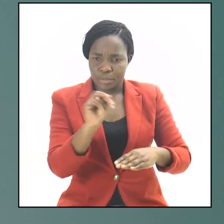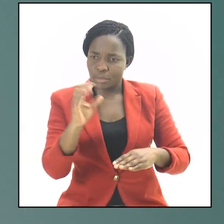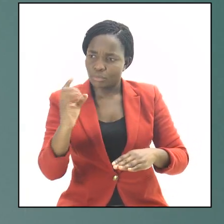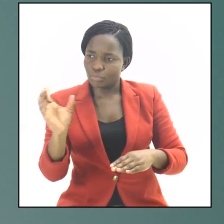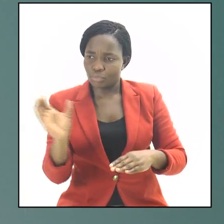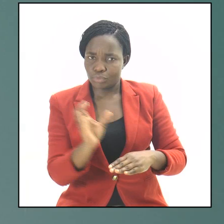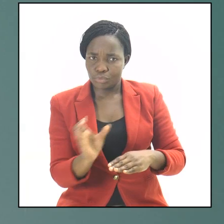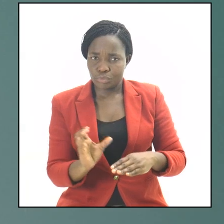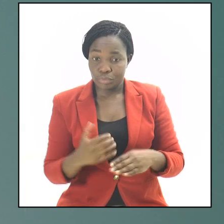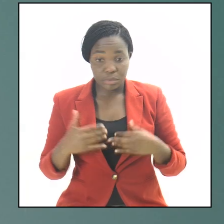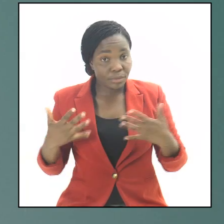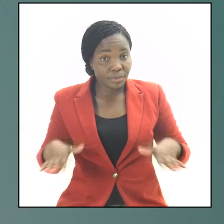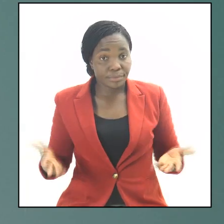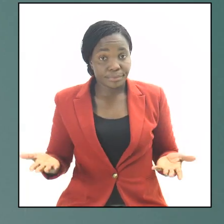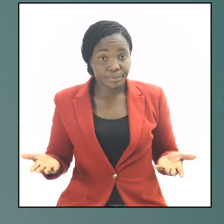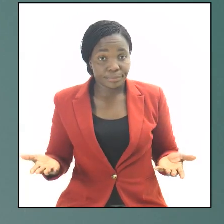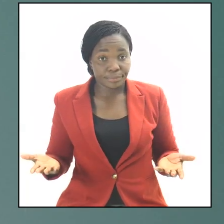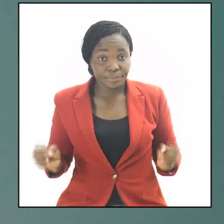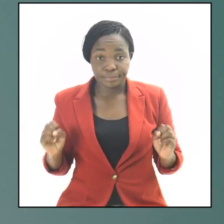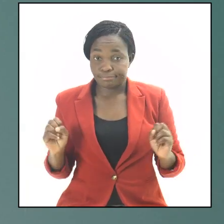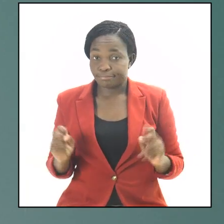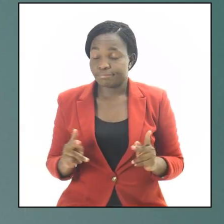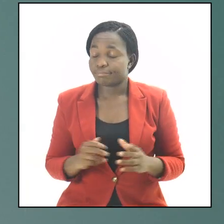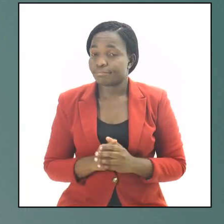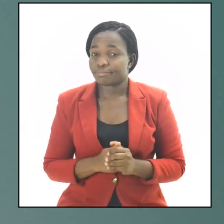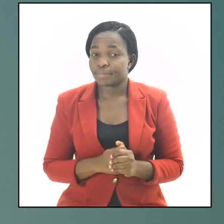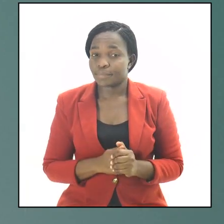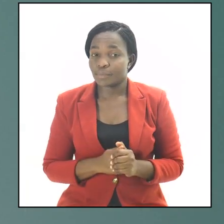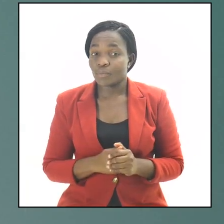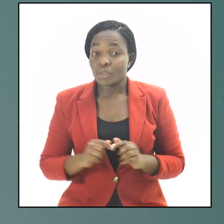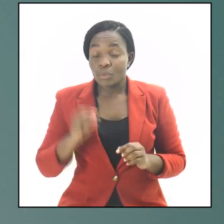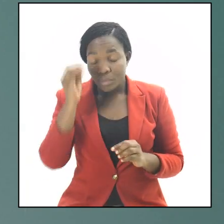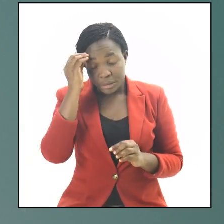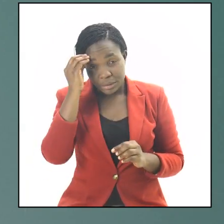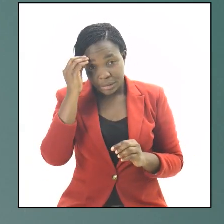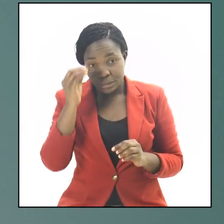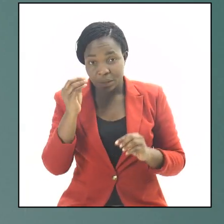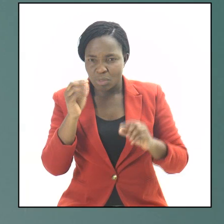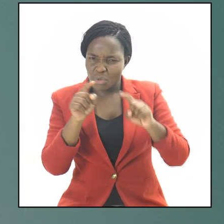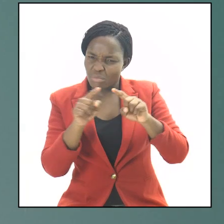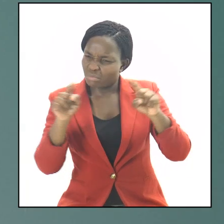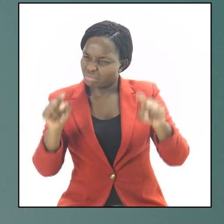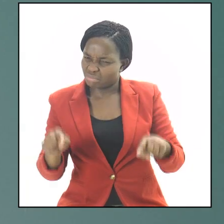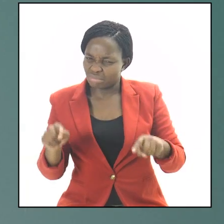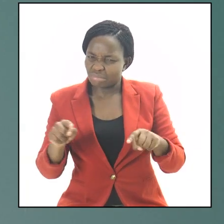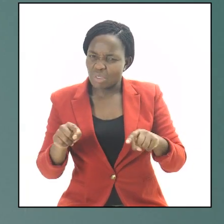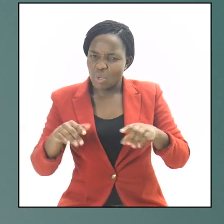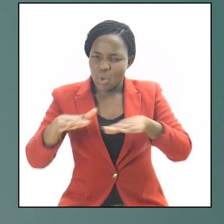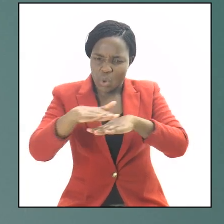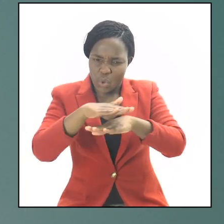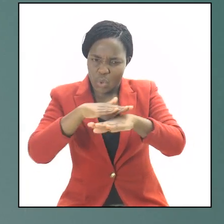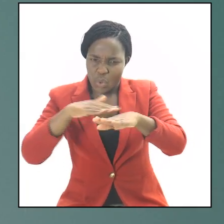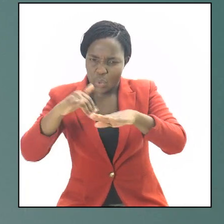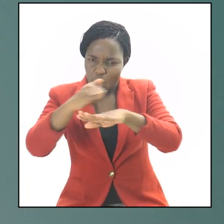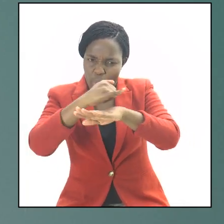There, I'm done. Good. Now we must find the area of this rectangle. There are